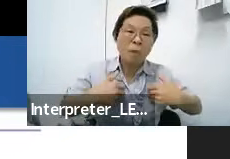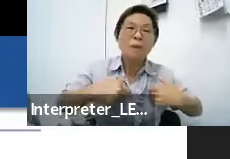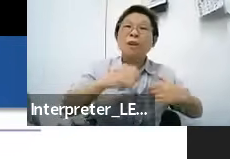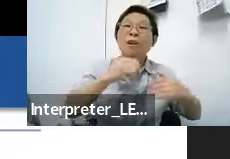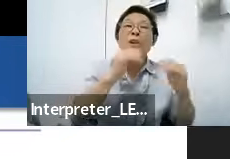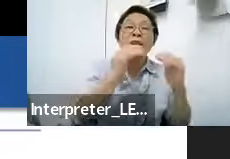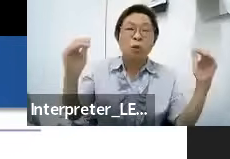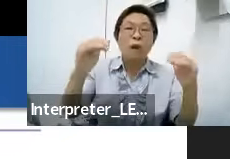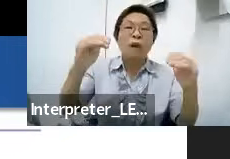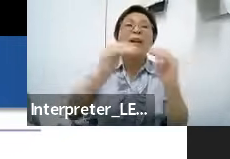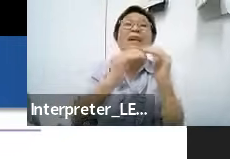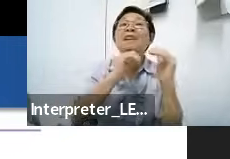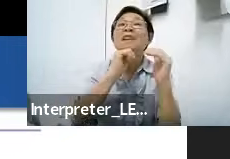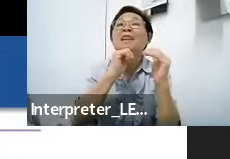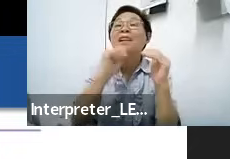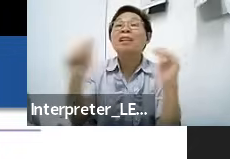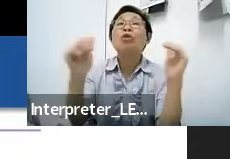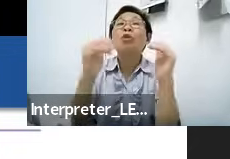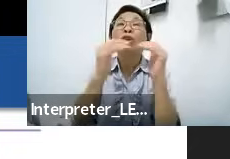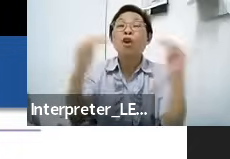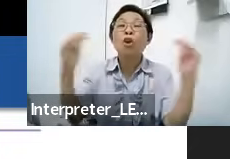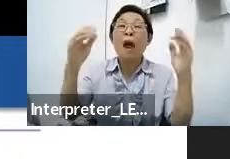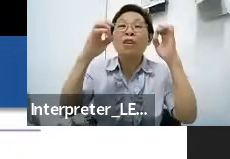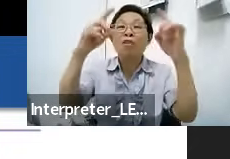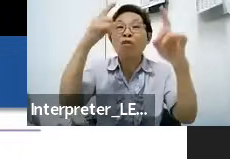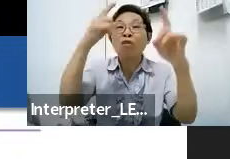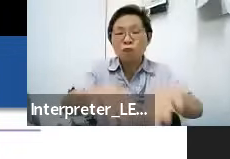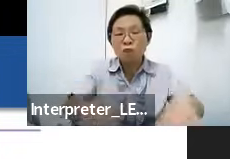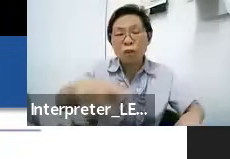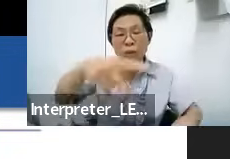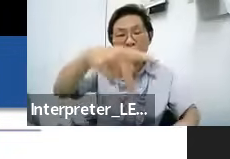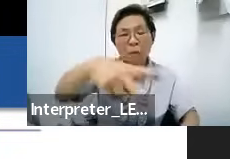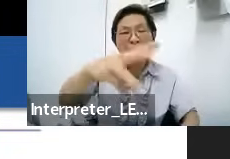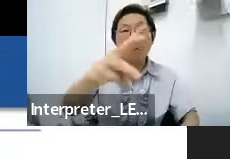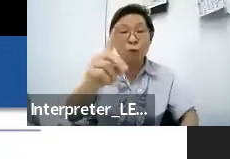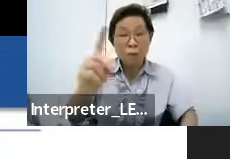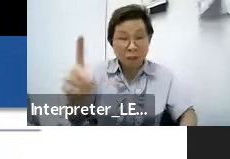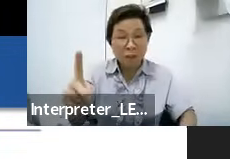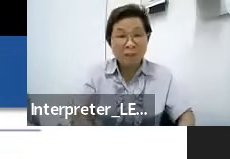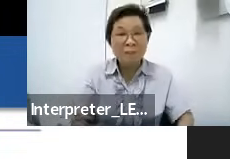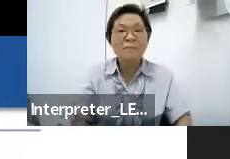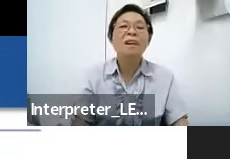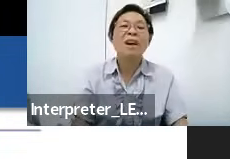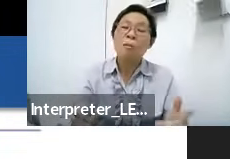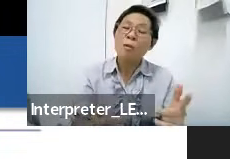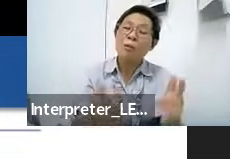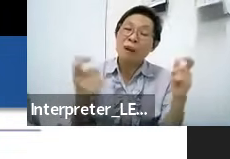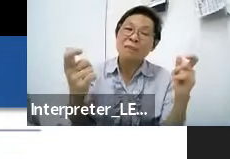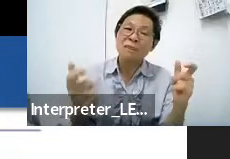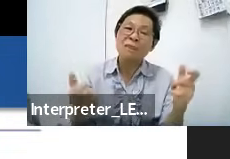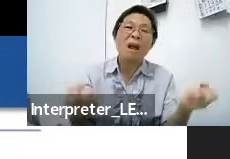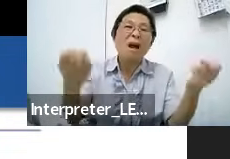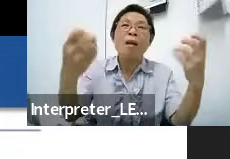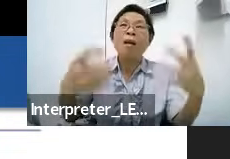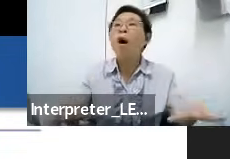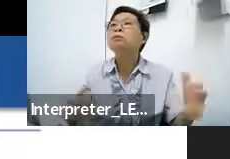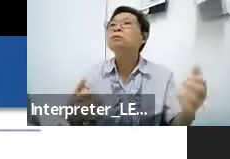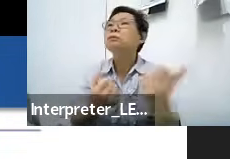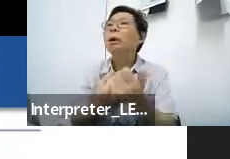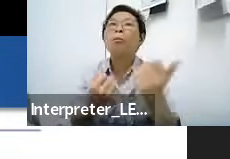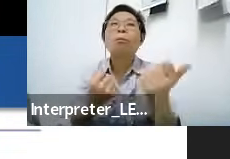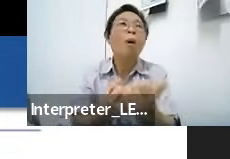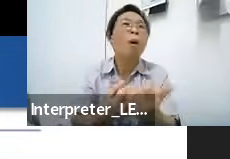in education, especially for children with disabilities. And they have lost the support services that